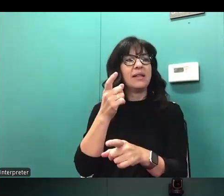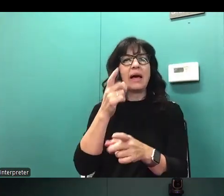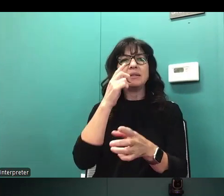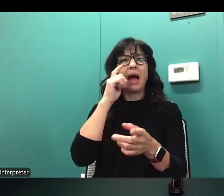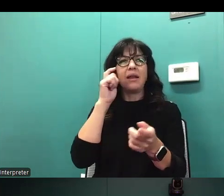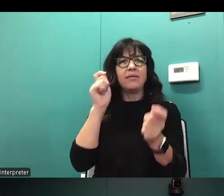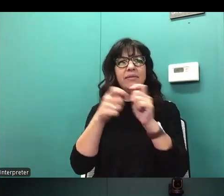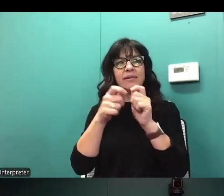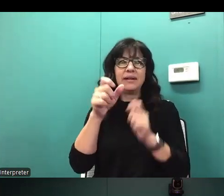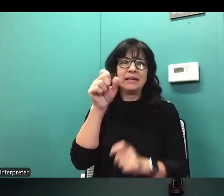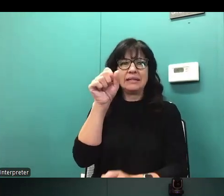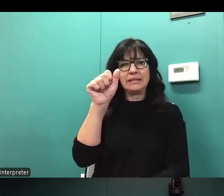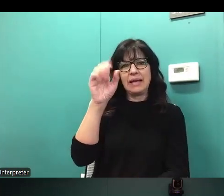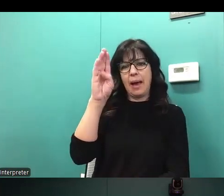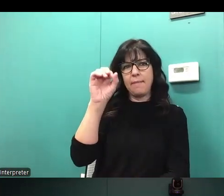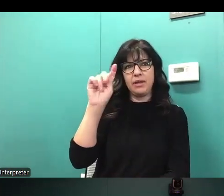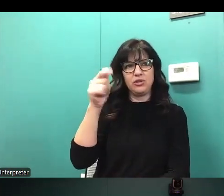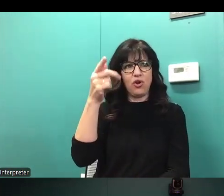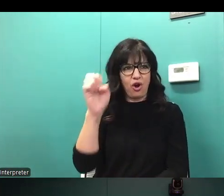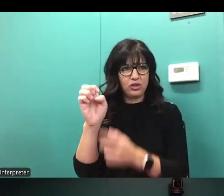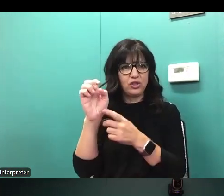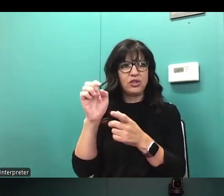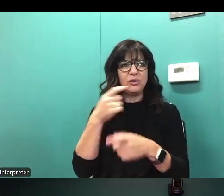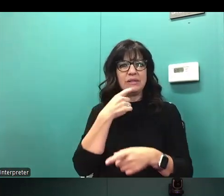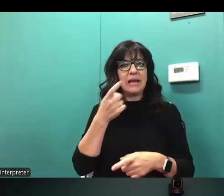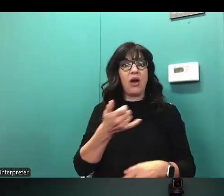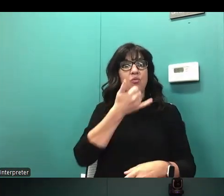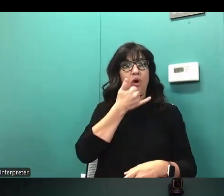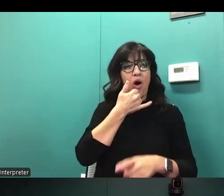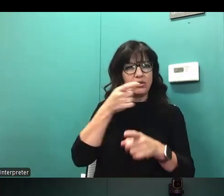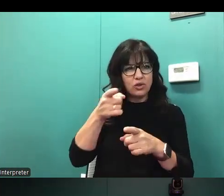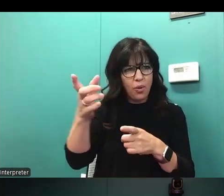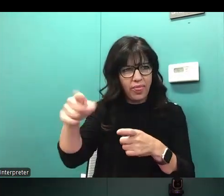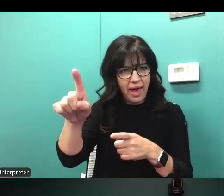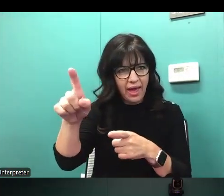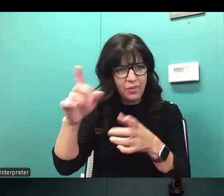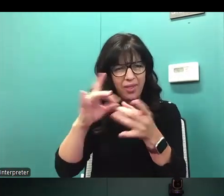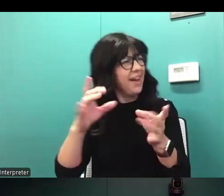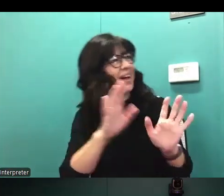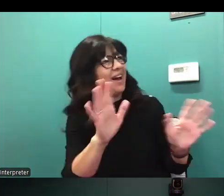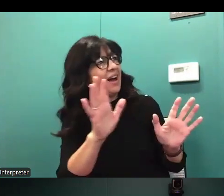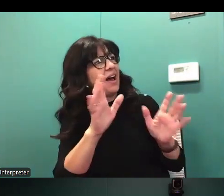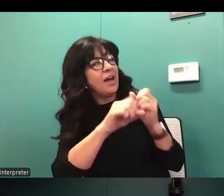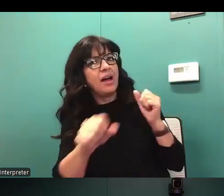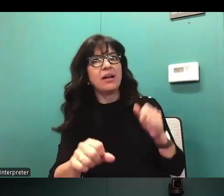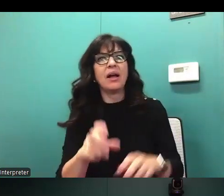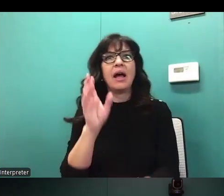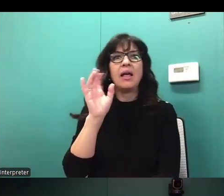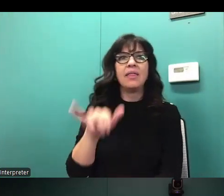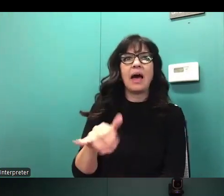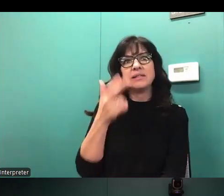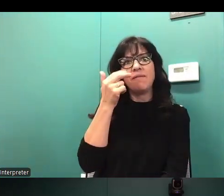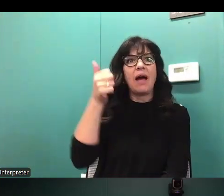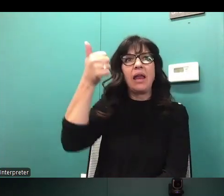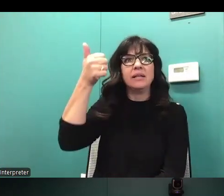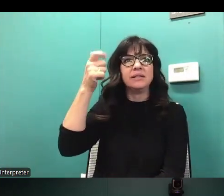Yeah. Heidi just mentioned using sabotage to get a response of using it. So what was your example again? Just like, oh my gosh, that is the funniest